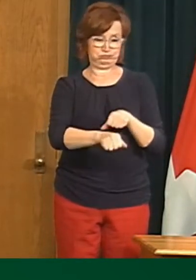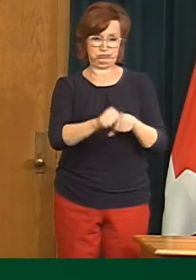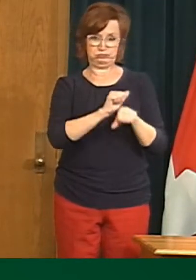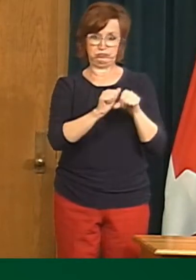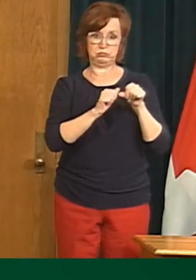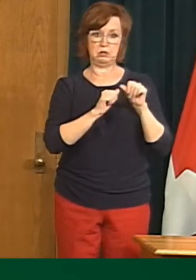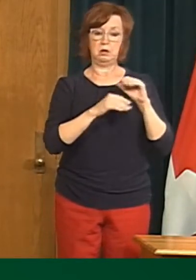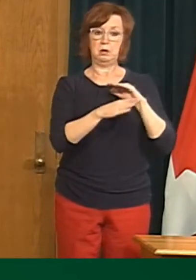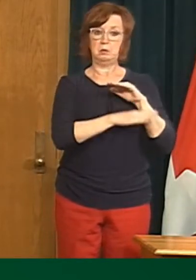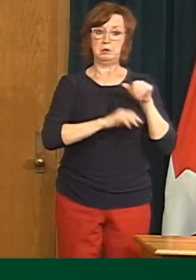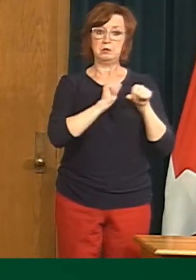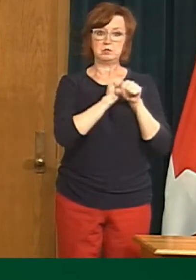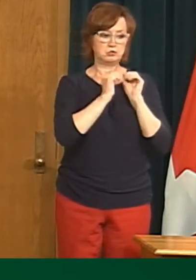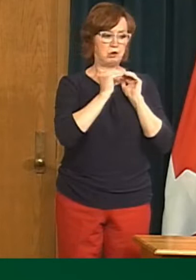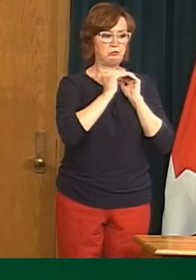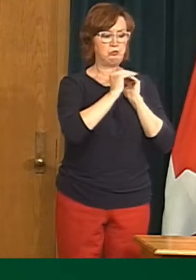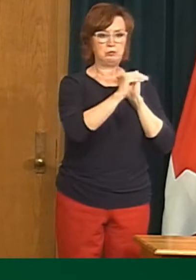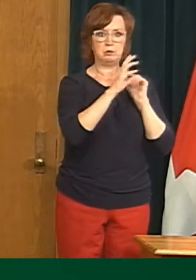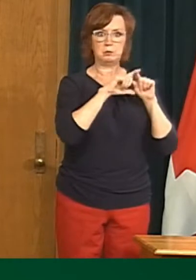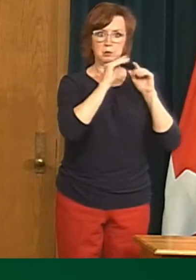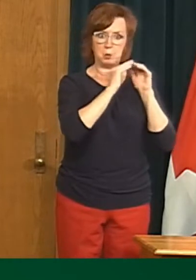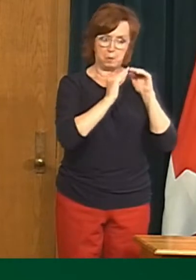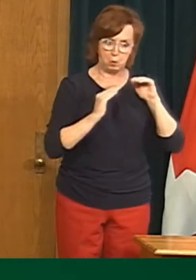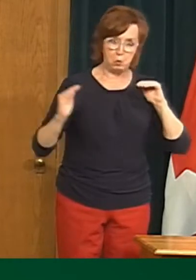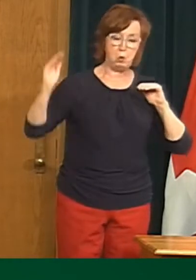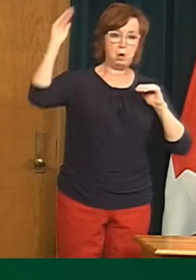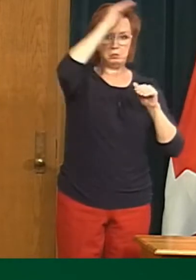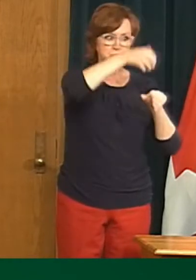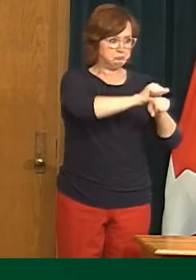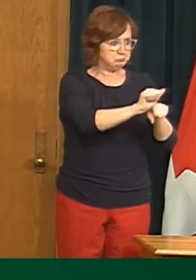residents cared for properly, but the actual